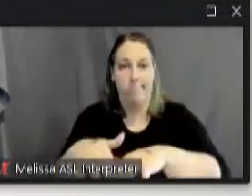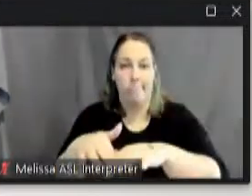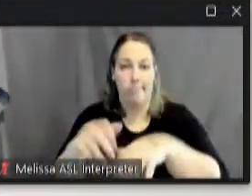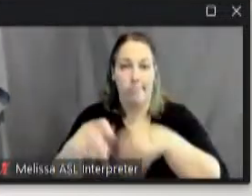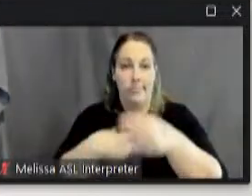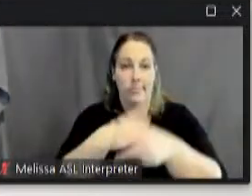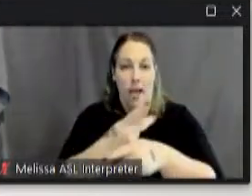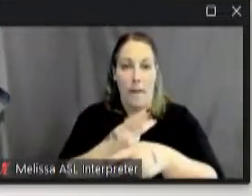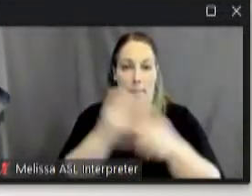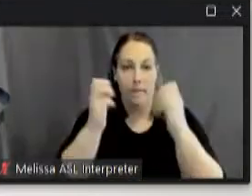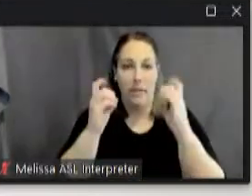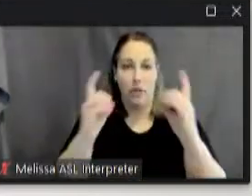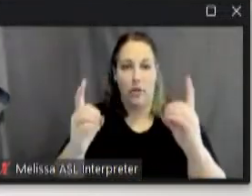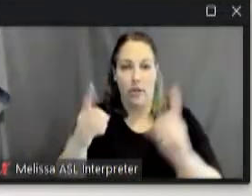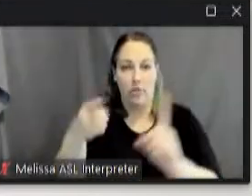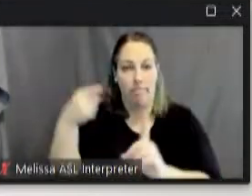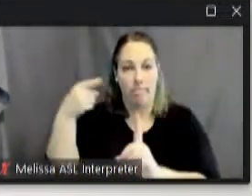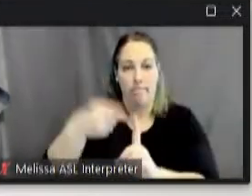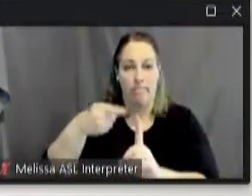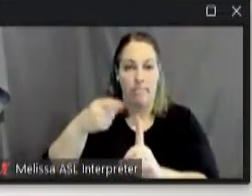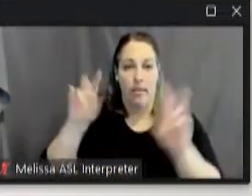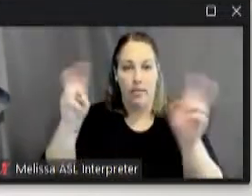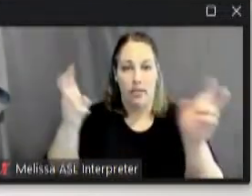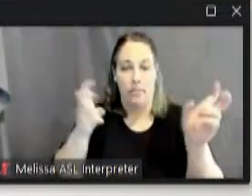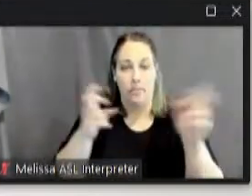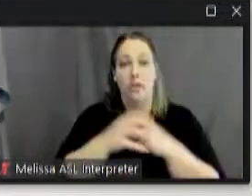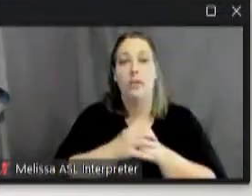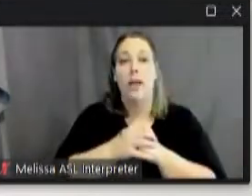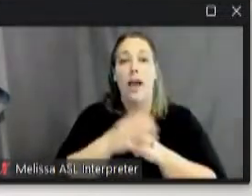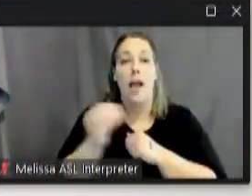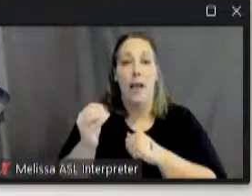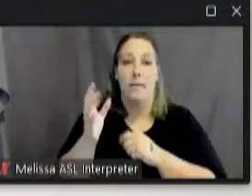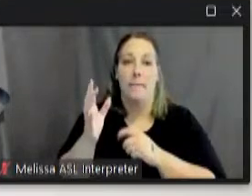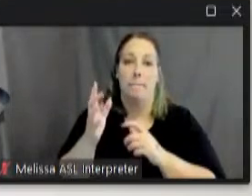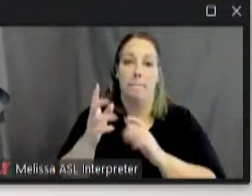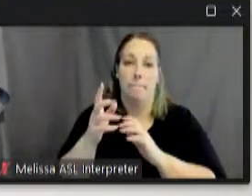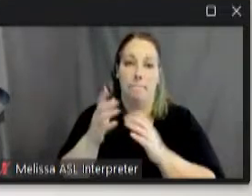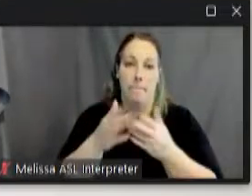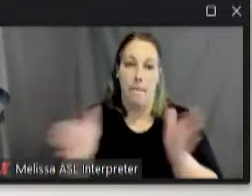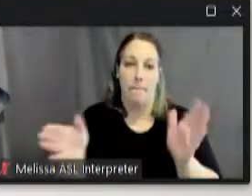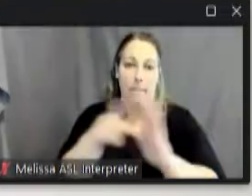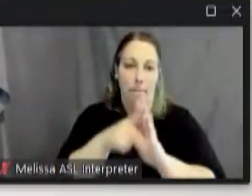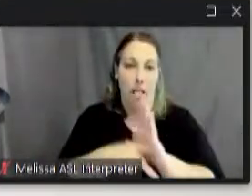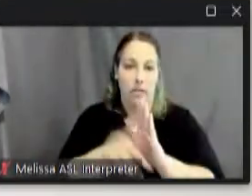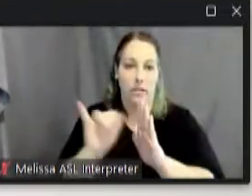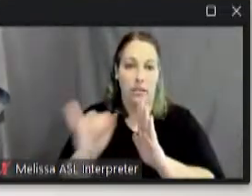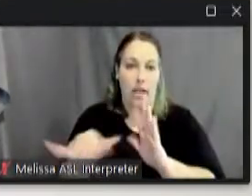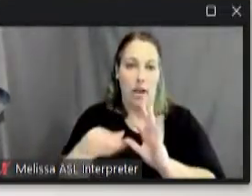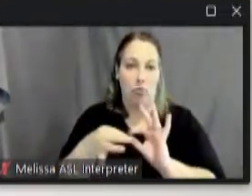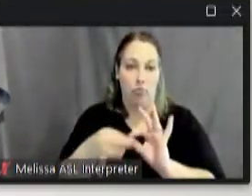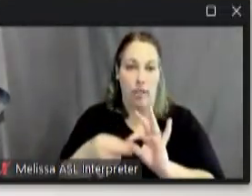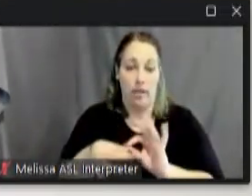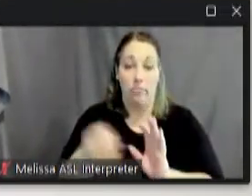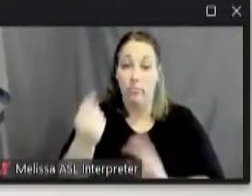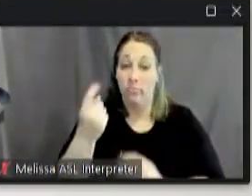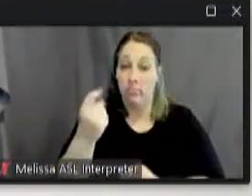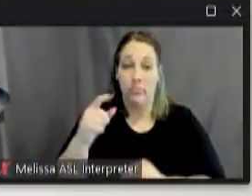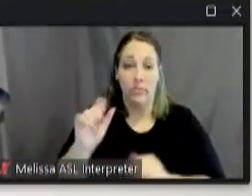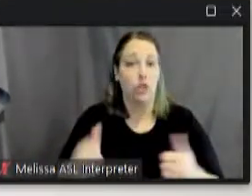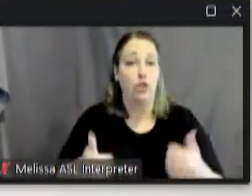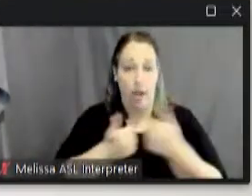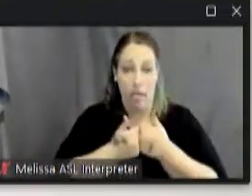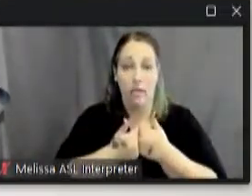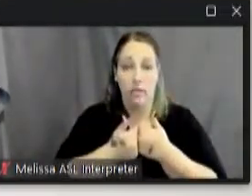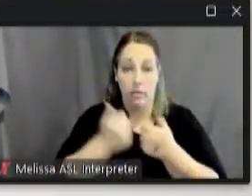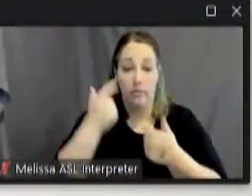subject and public policies that accompany it. This is something that has become that is a great challenge for our